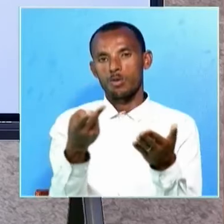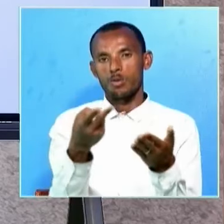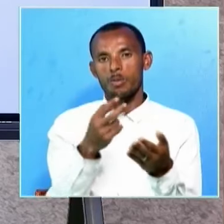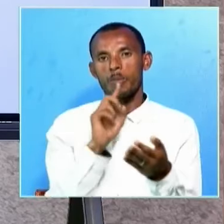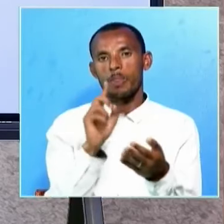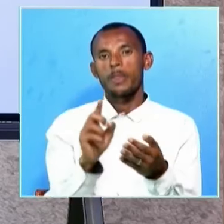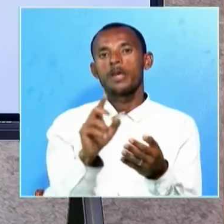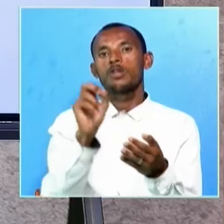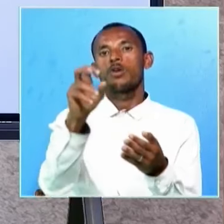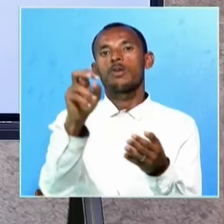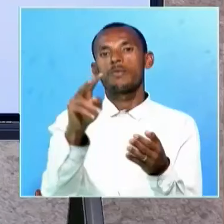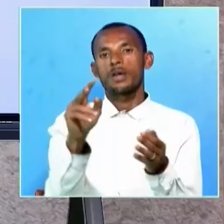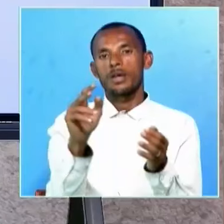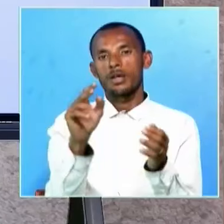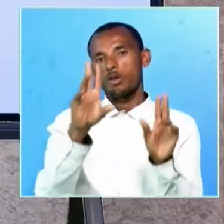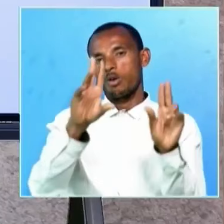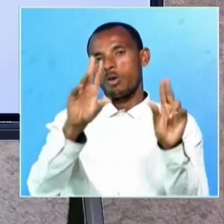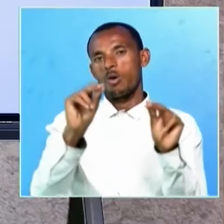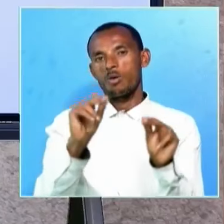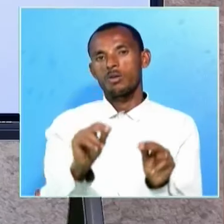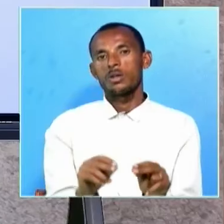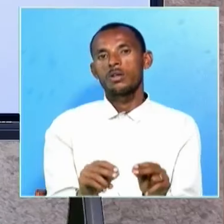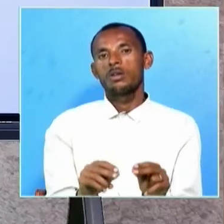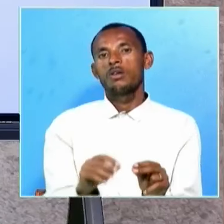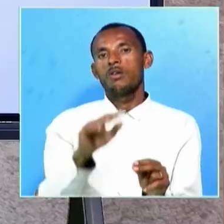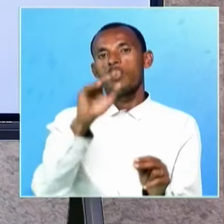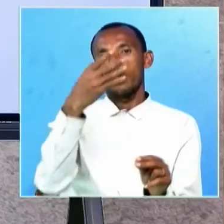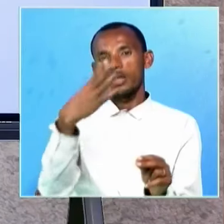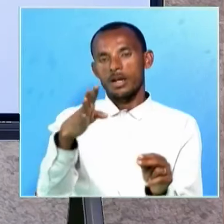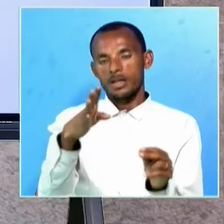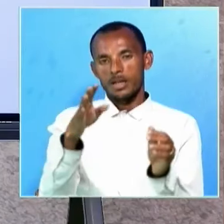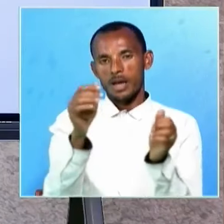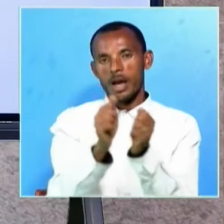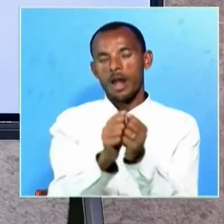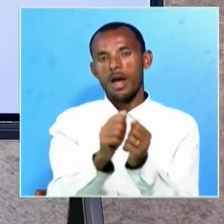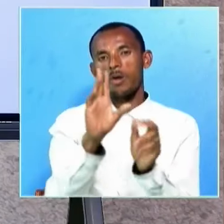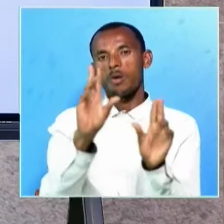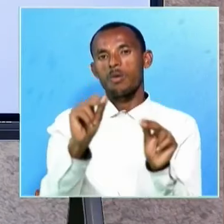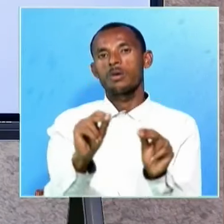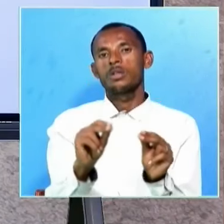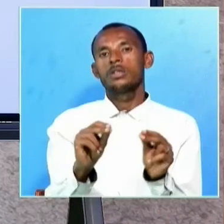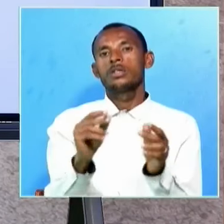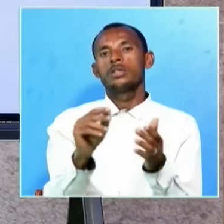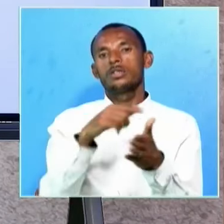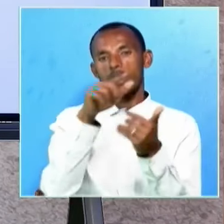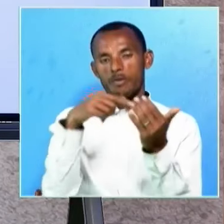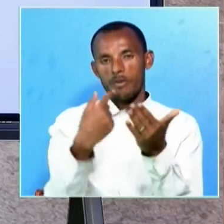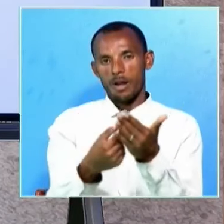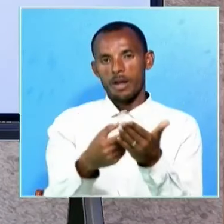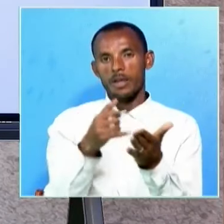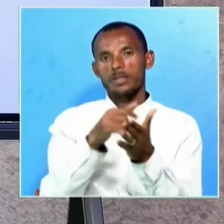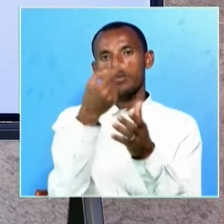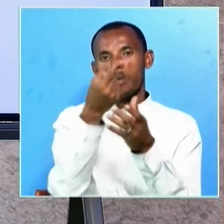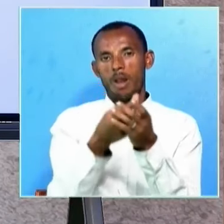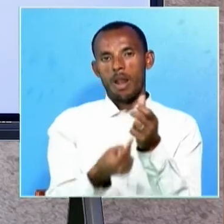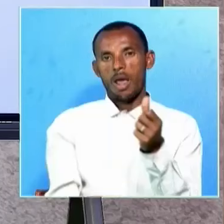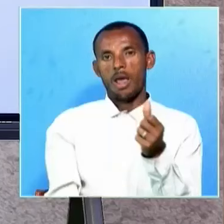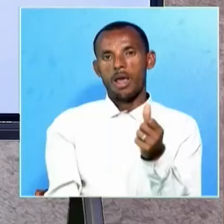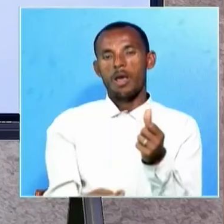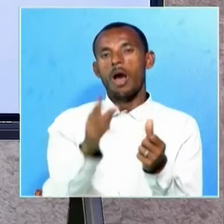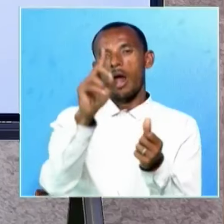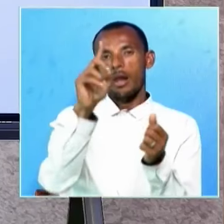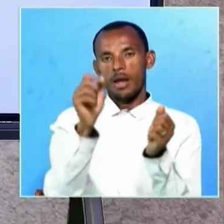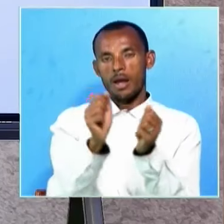Is 12 common? It's not. Is 14 common for both? It's not. Therefore, it has only one